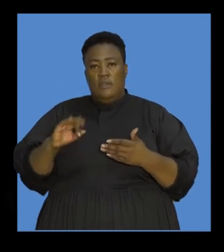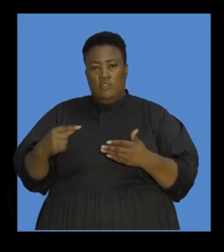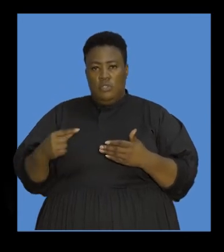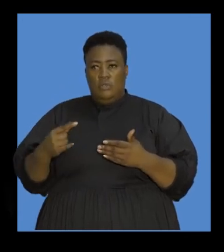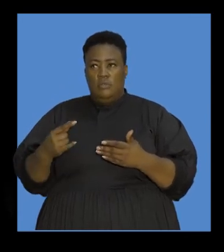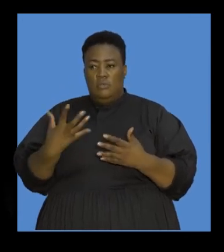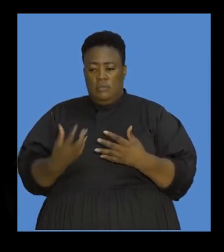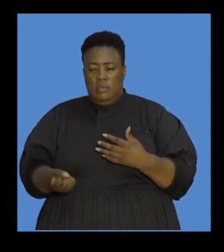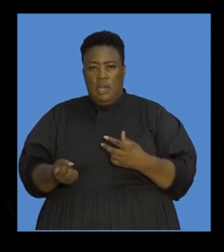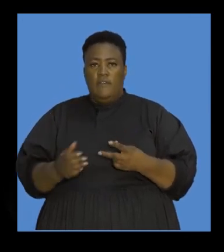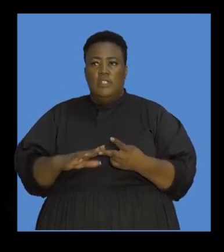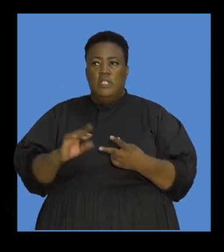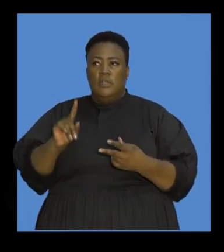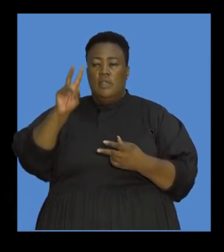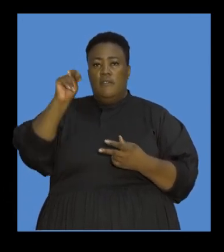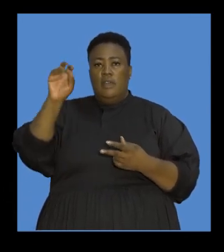Fg goes down,